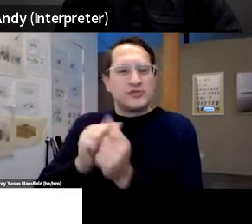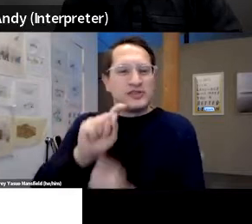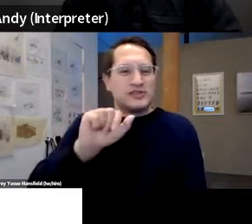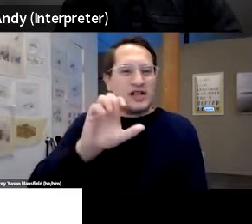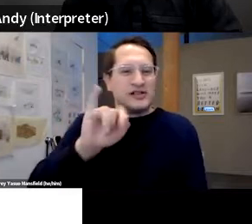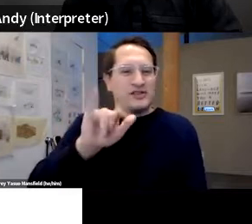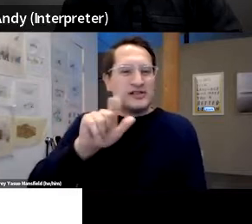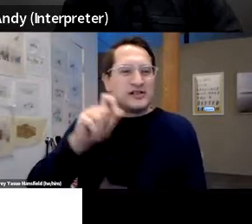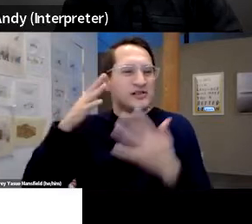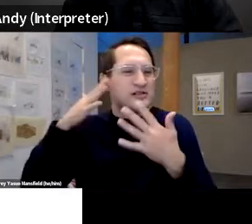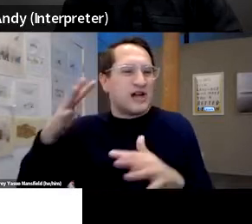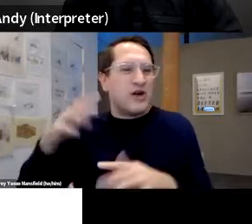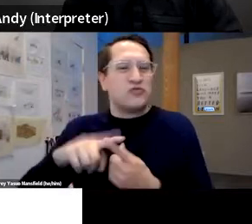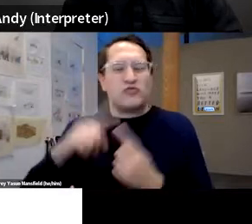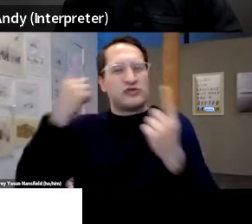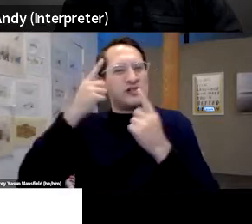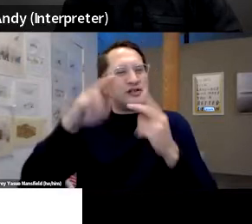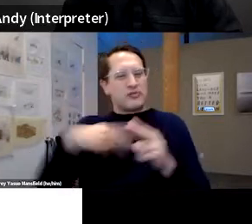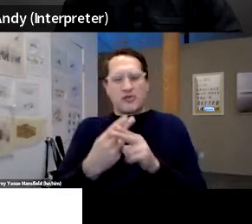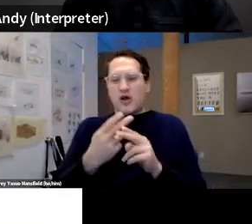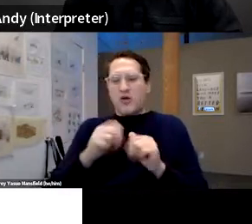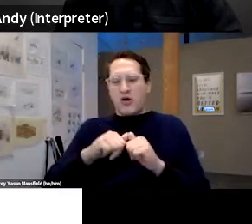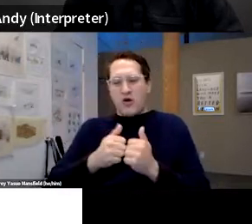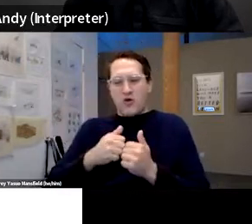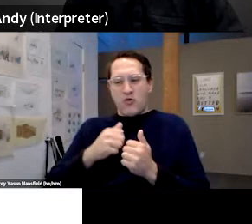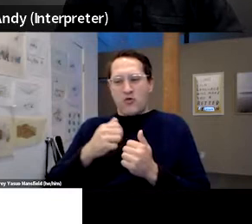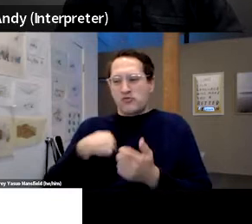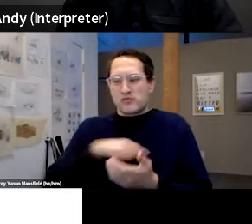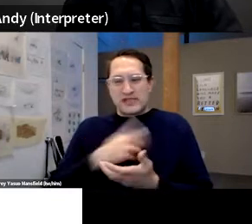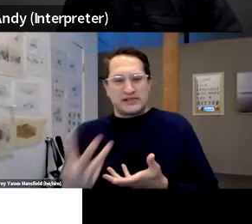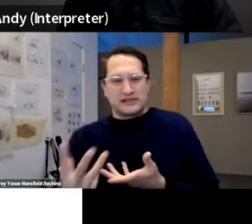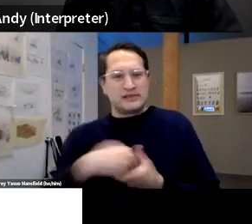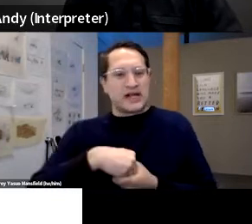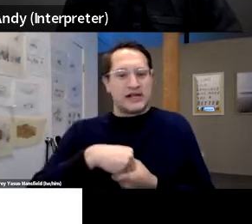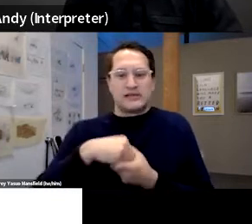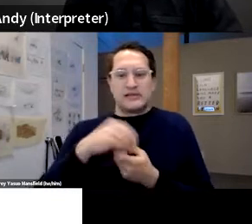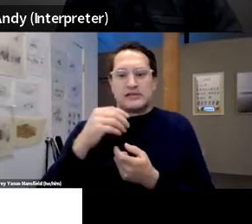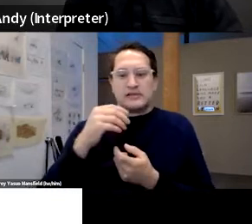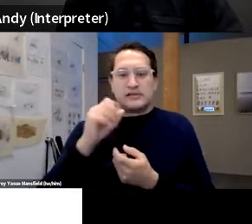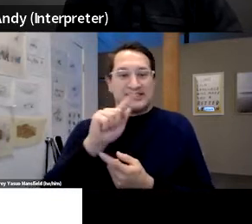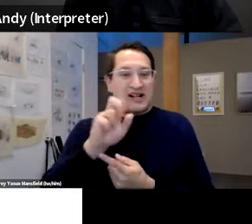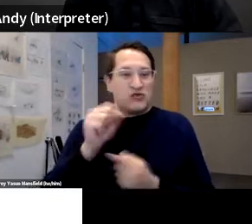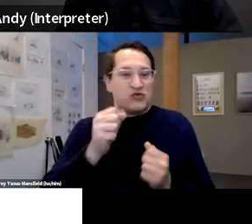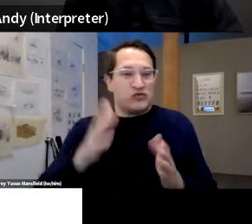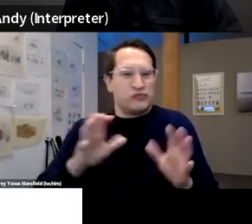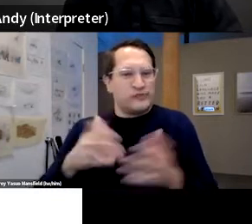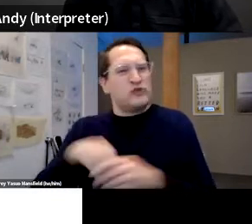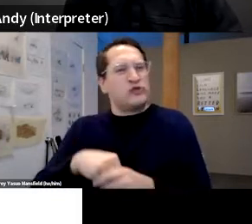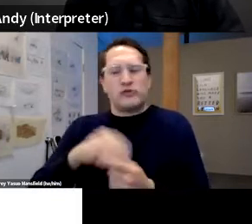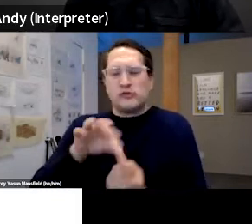Jacob, who often works with tactile sound. We wanted to think through and how we